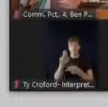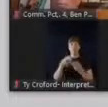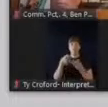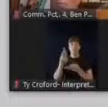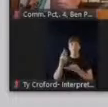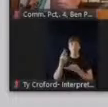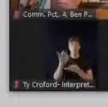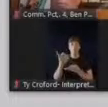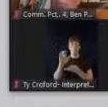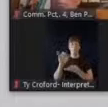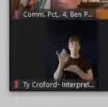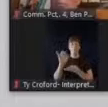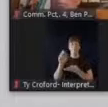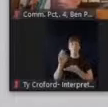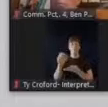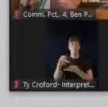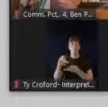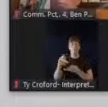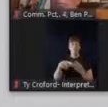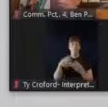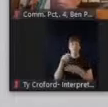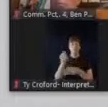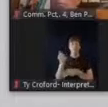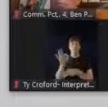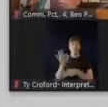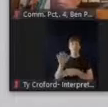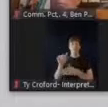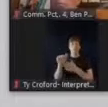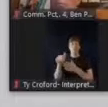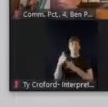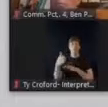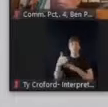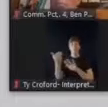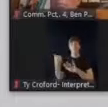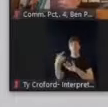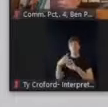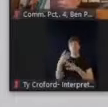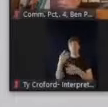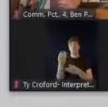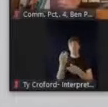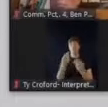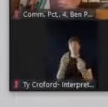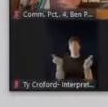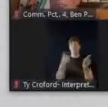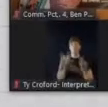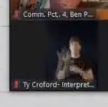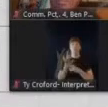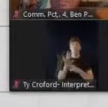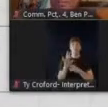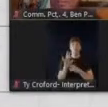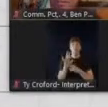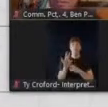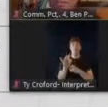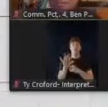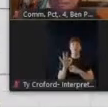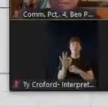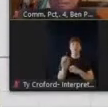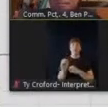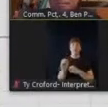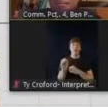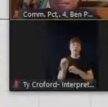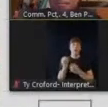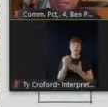that the 19,000, the past funding level, is exhausted within 3 months, usually. Economic Development